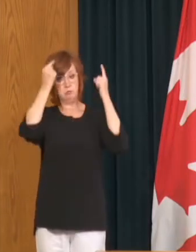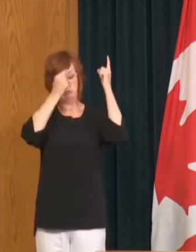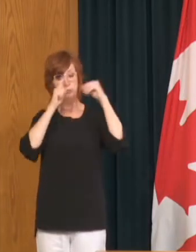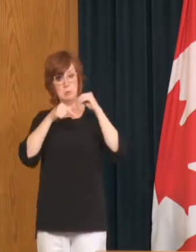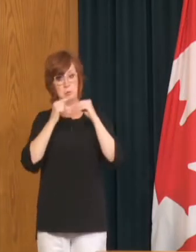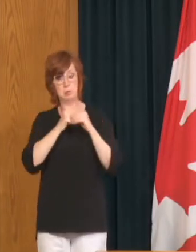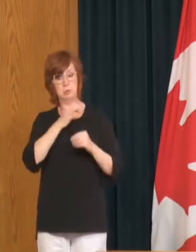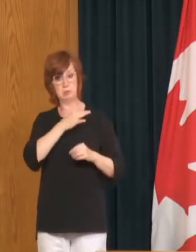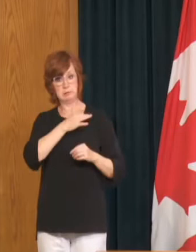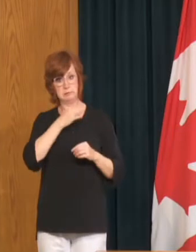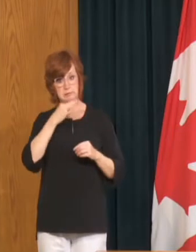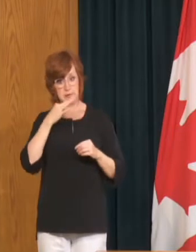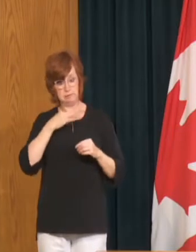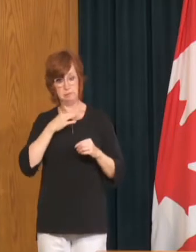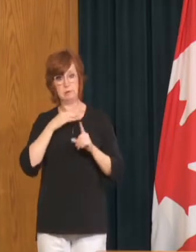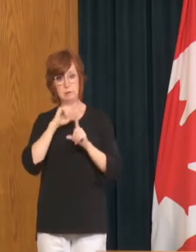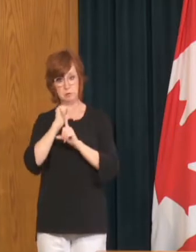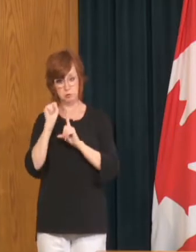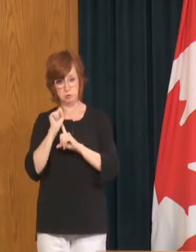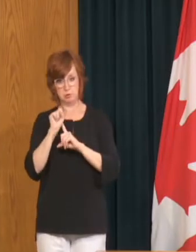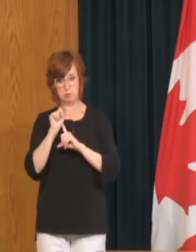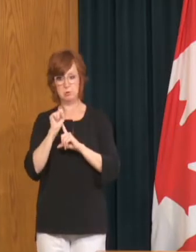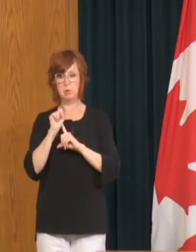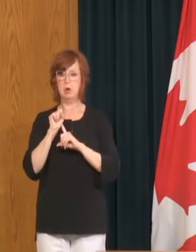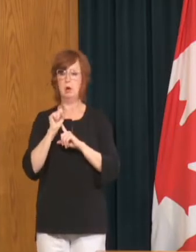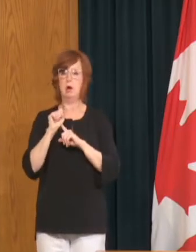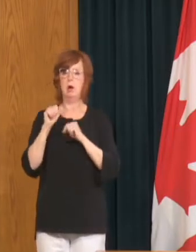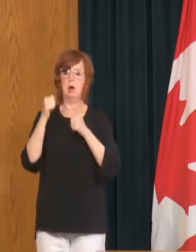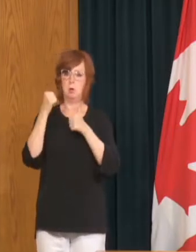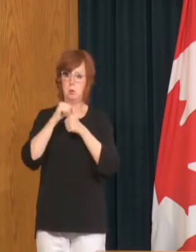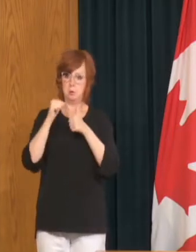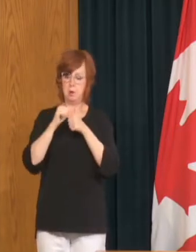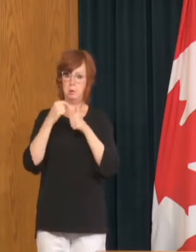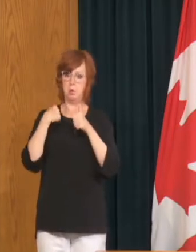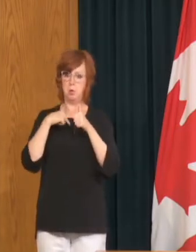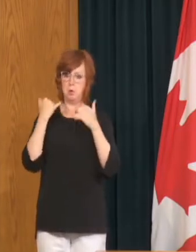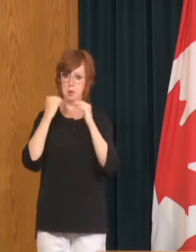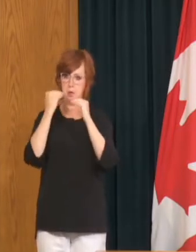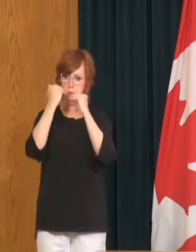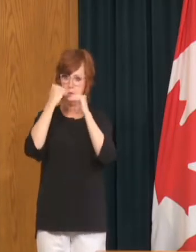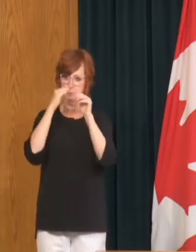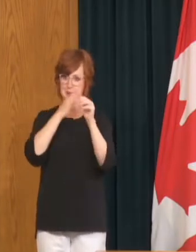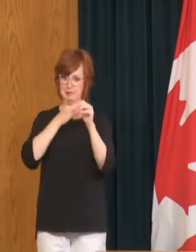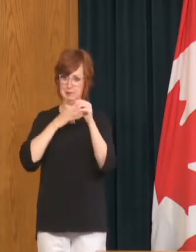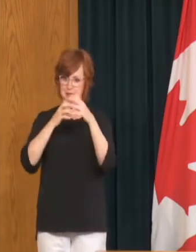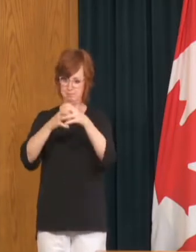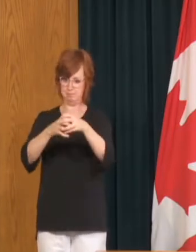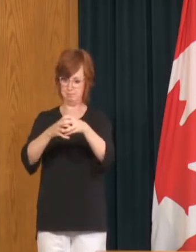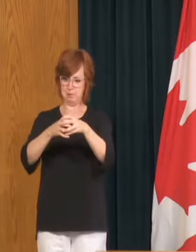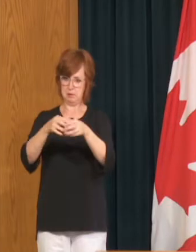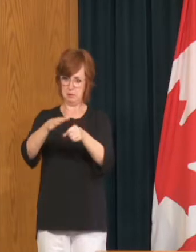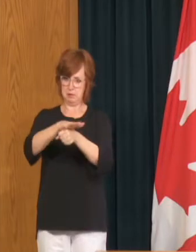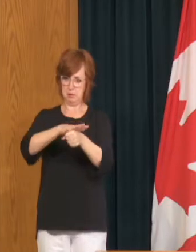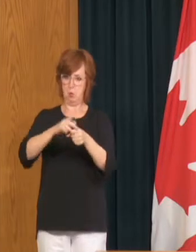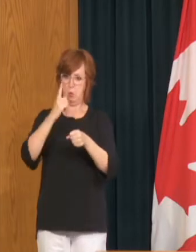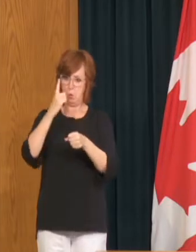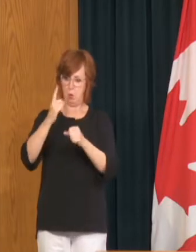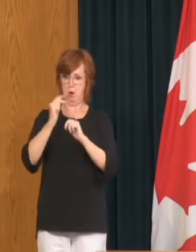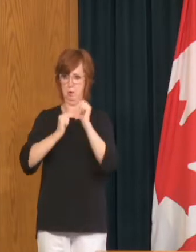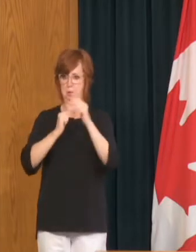are cohorted to specific facilities, so they know the people who are visiting and residents